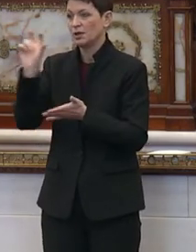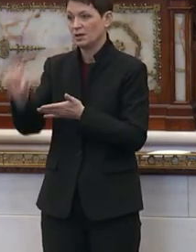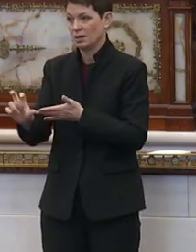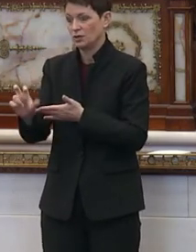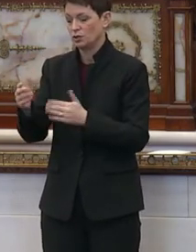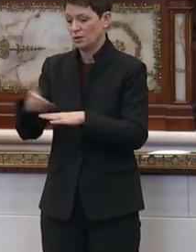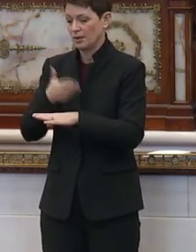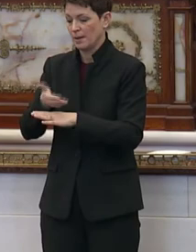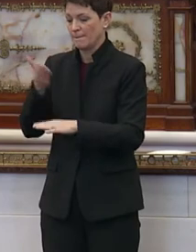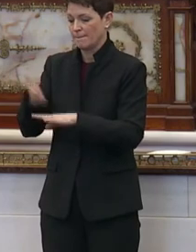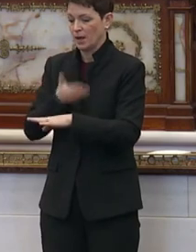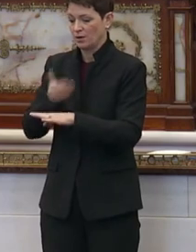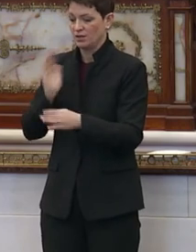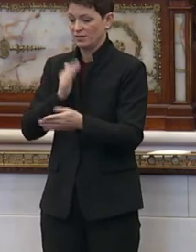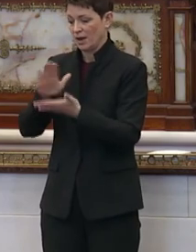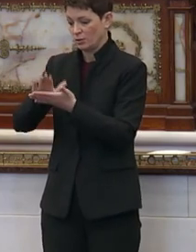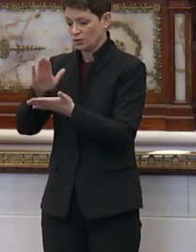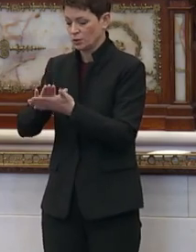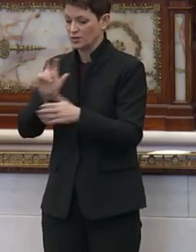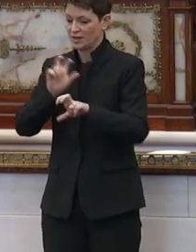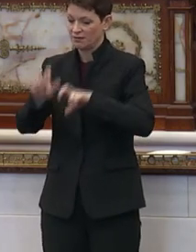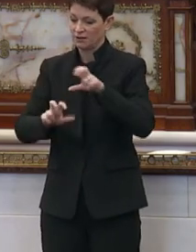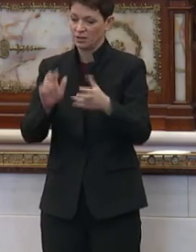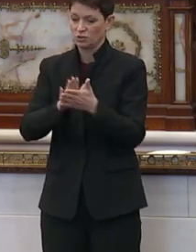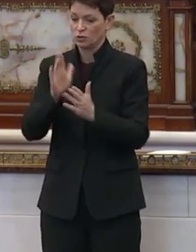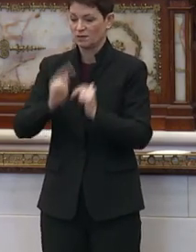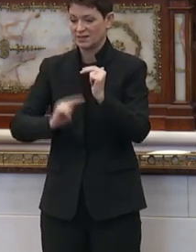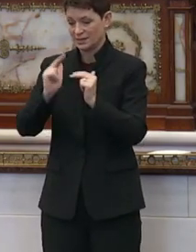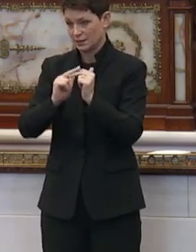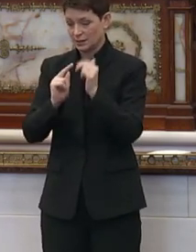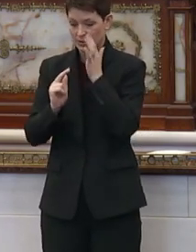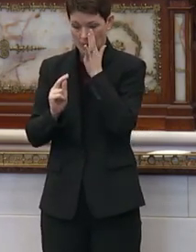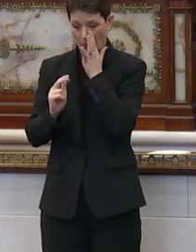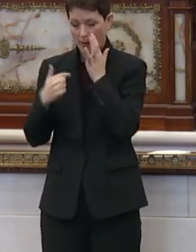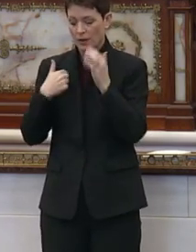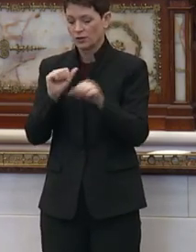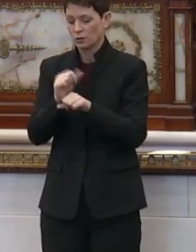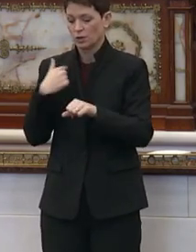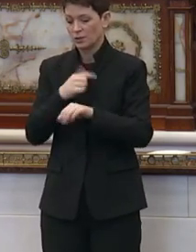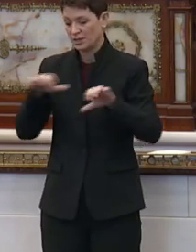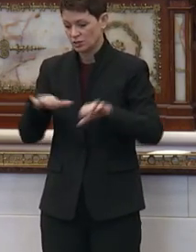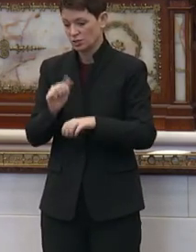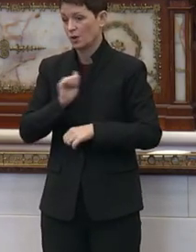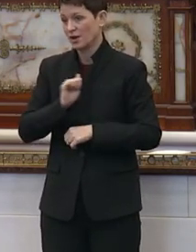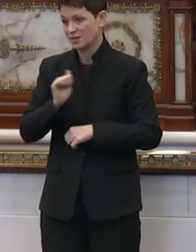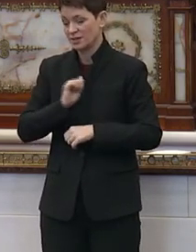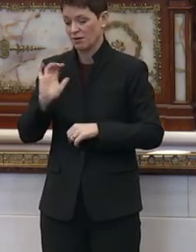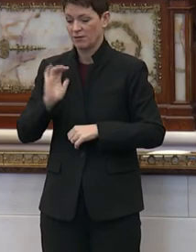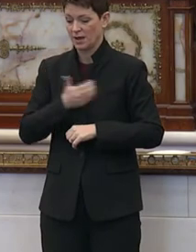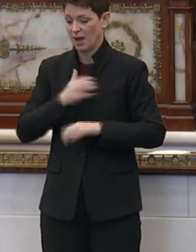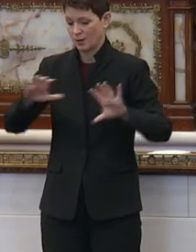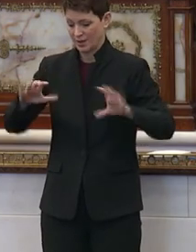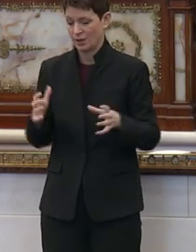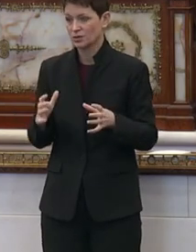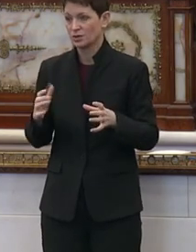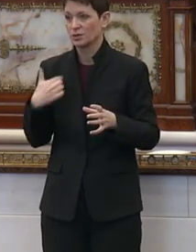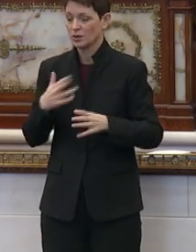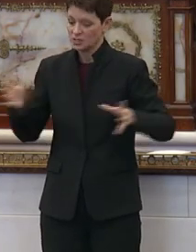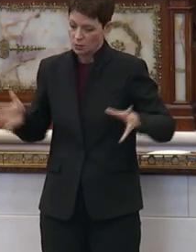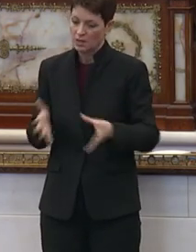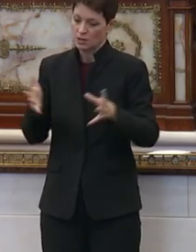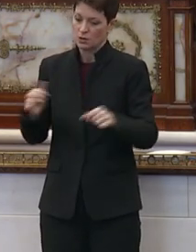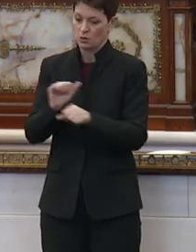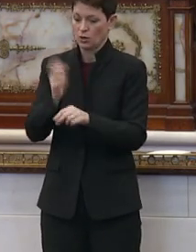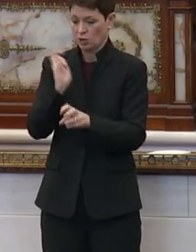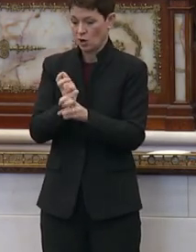the modernization of our schools and towards funding school facilities. There's work that we have to do on our own city council body. It's why we push so